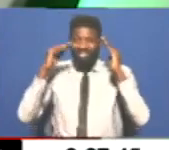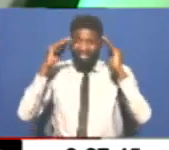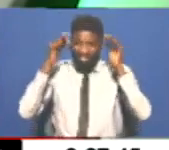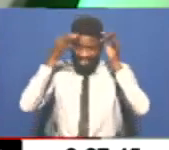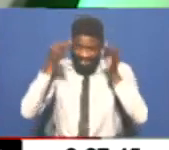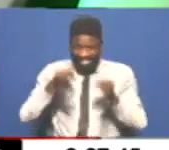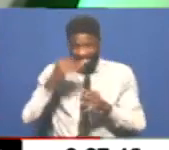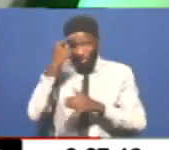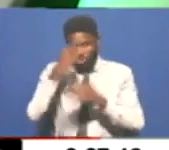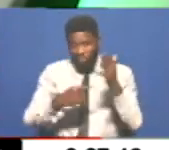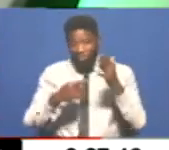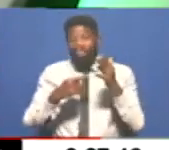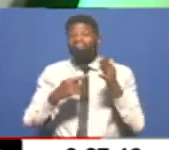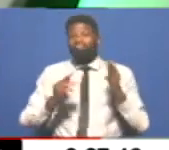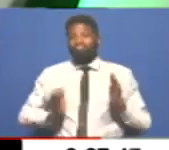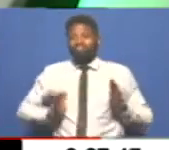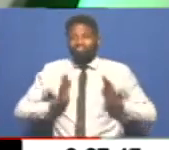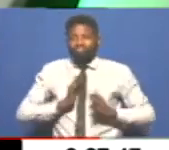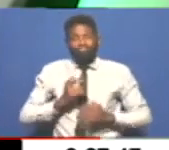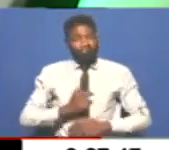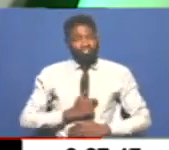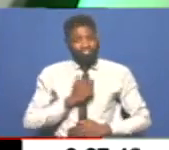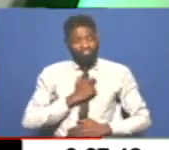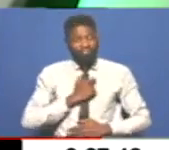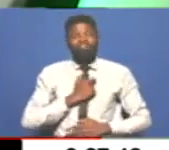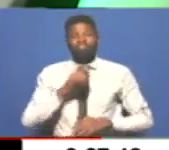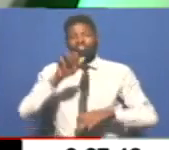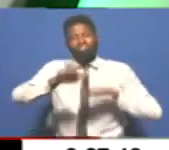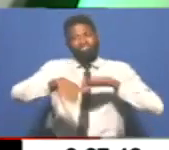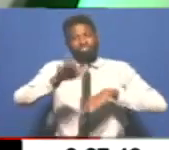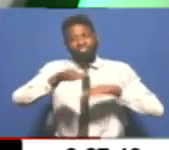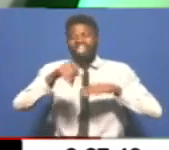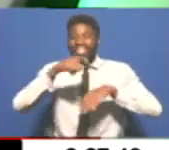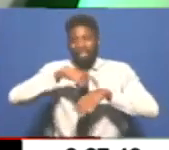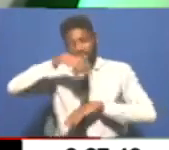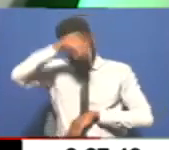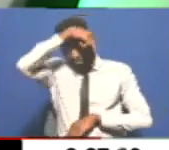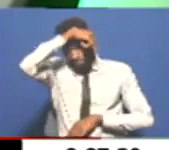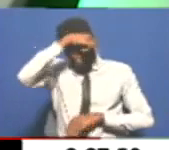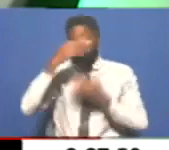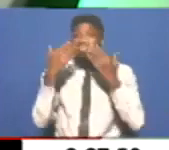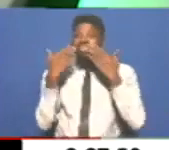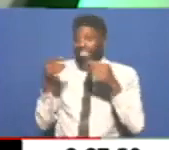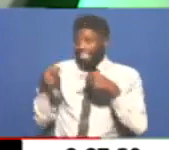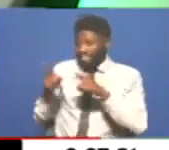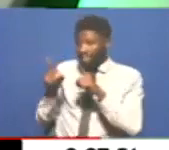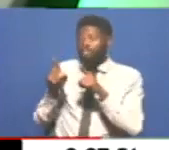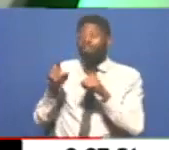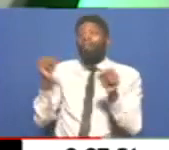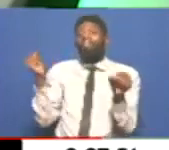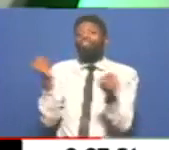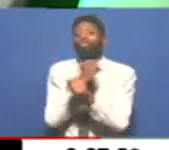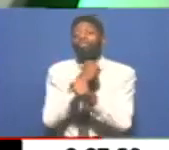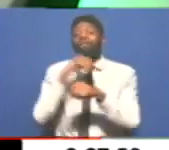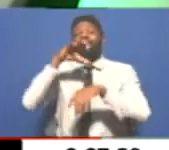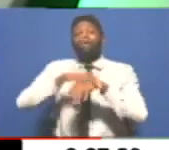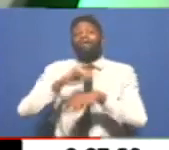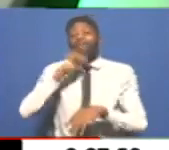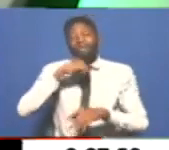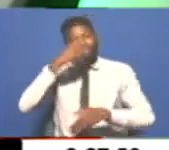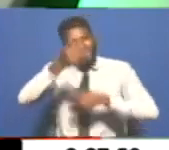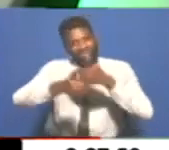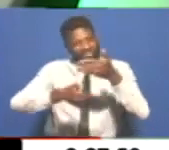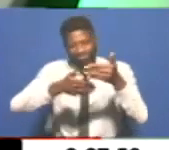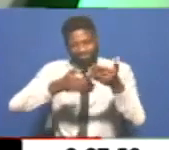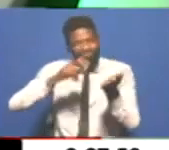an income-generating side hustle. Upon graduation, Ashok Sunny secured employment but opted to quit after